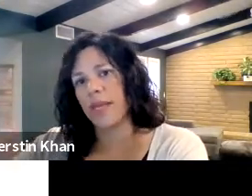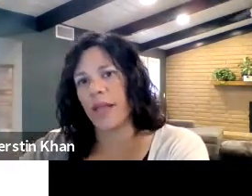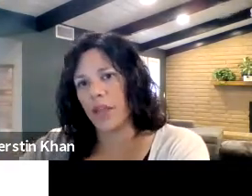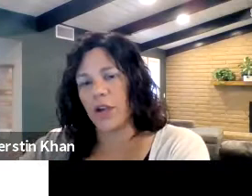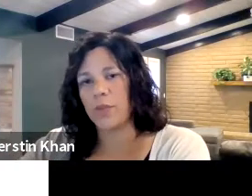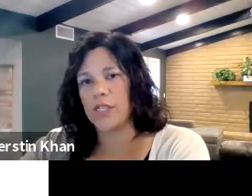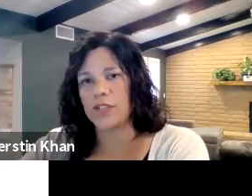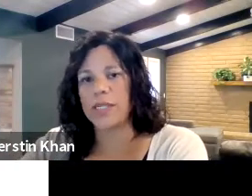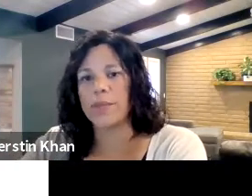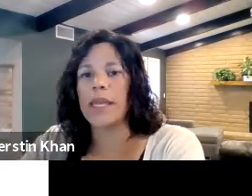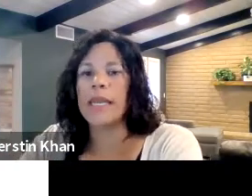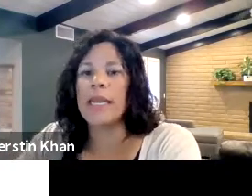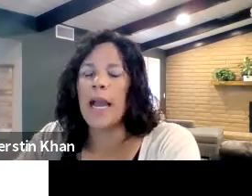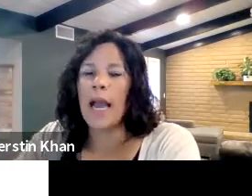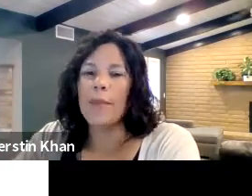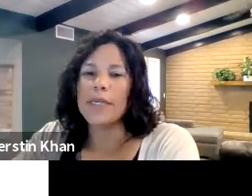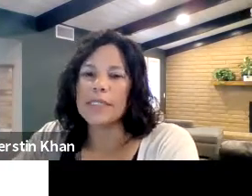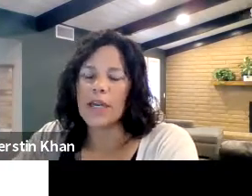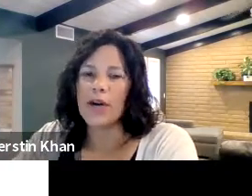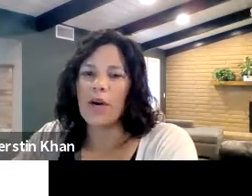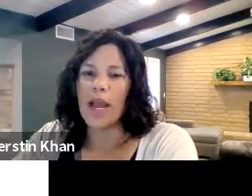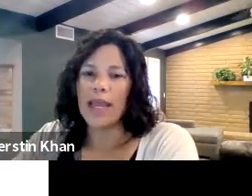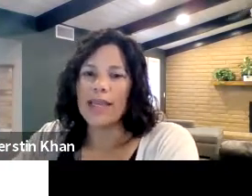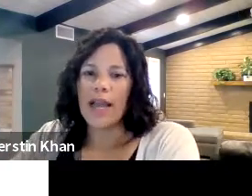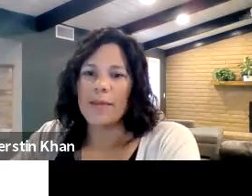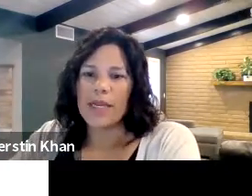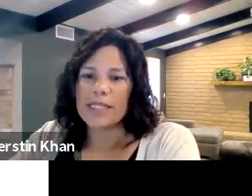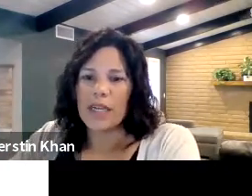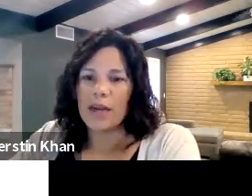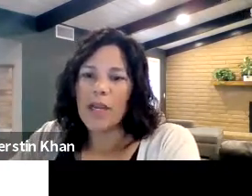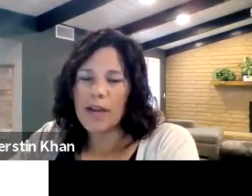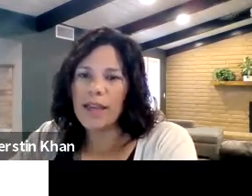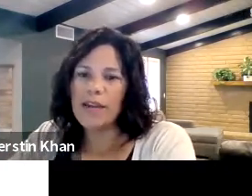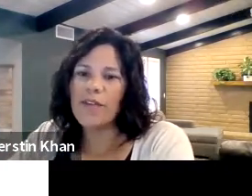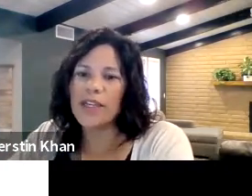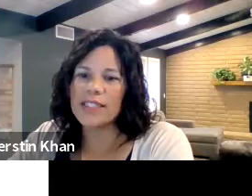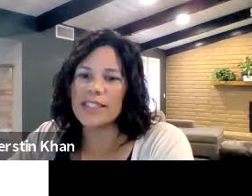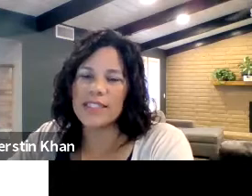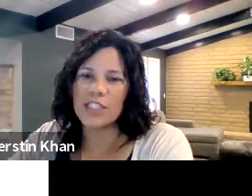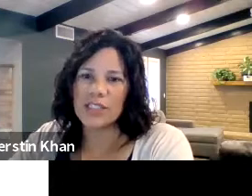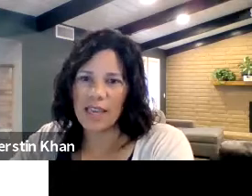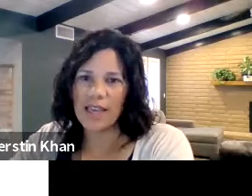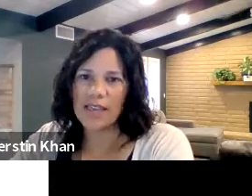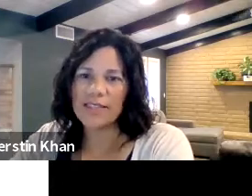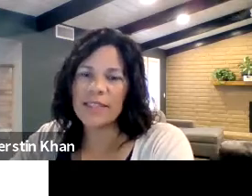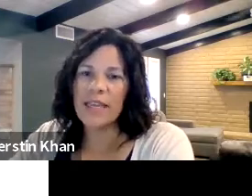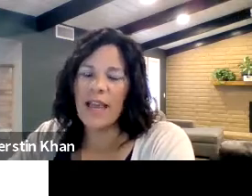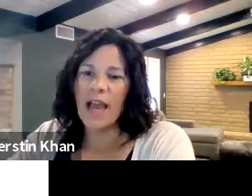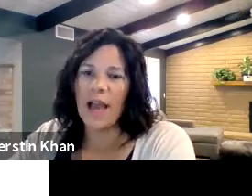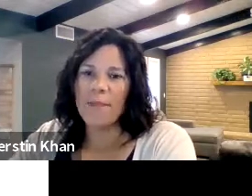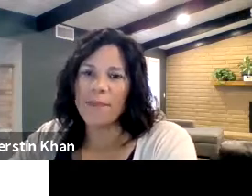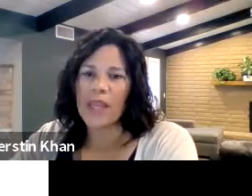instructional template and the occupational template. And so I see automotive, I see decision